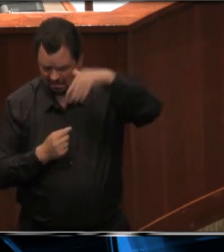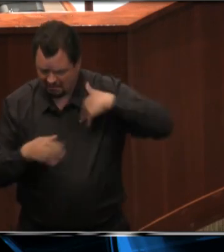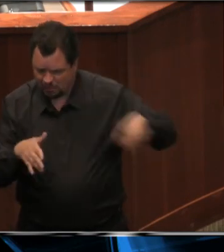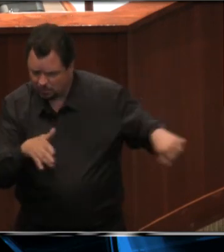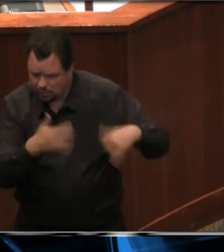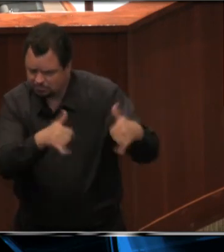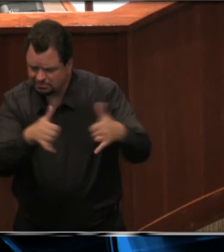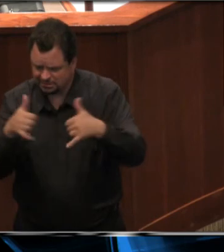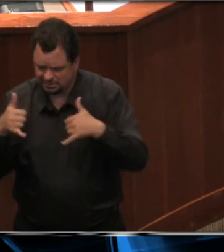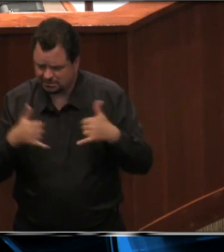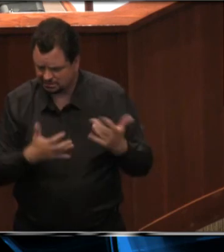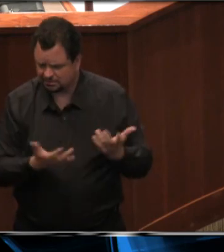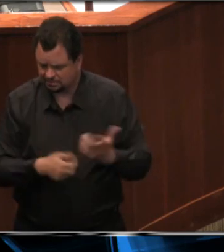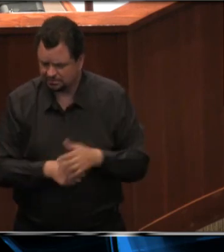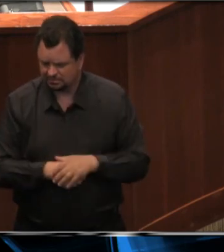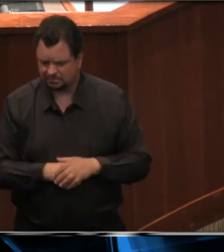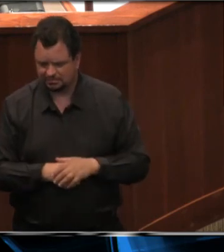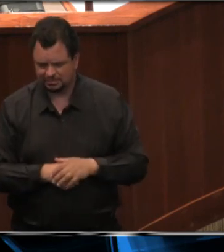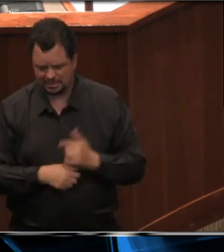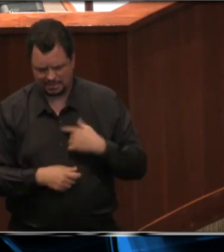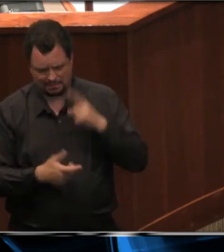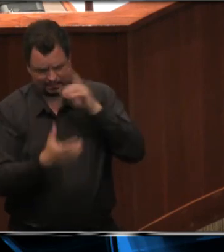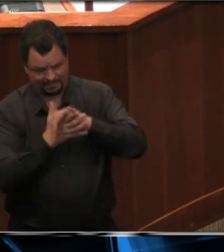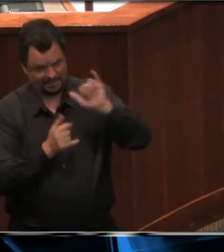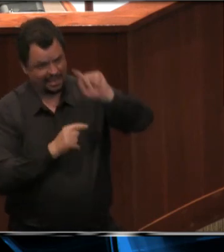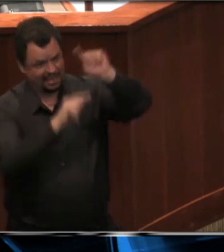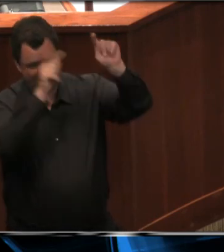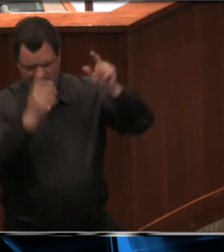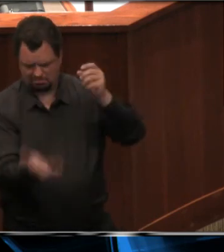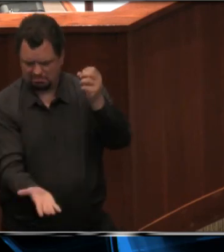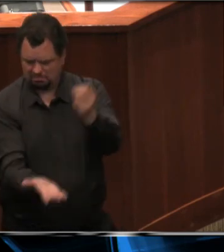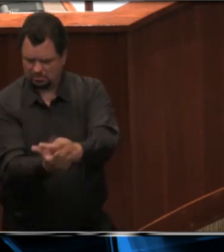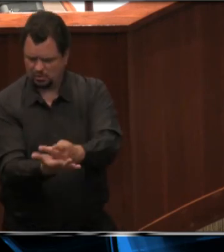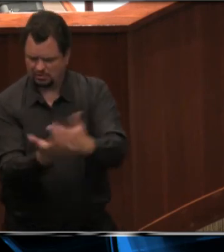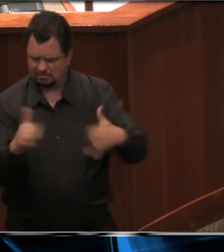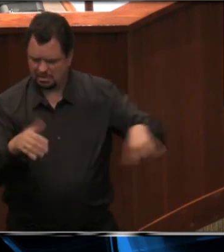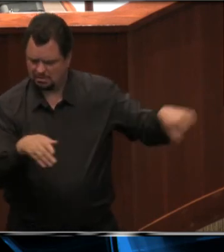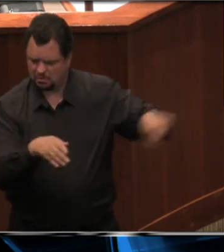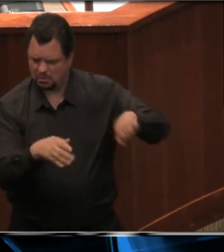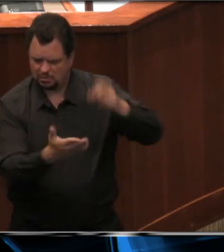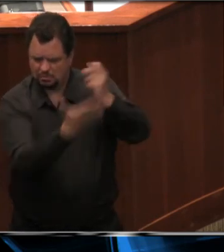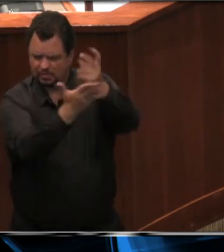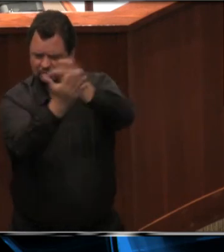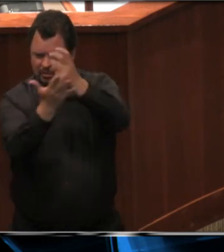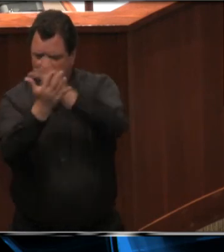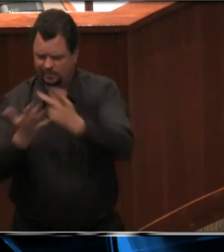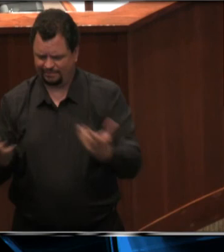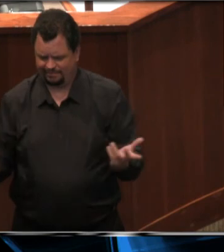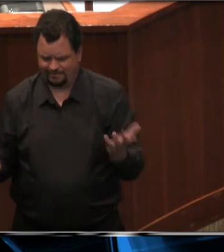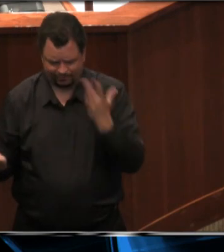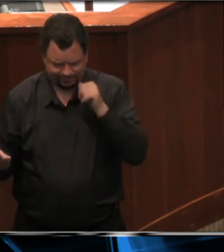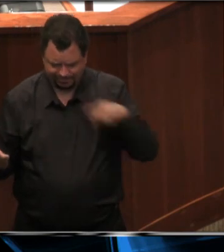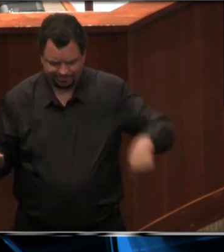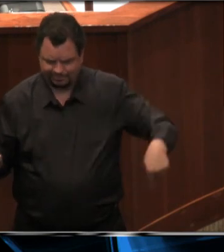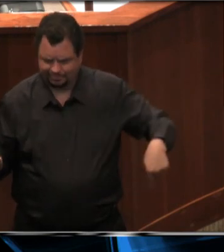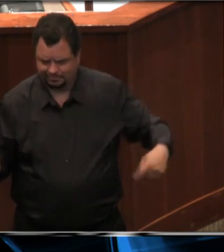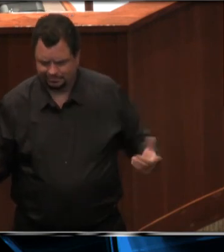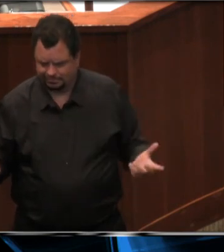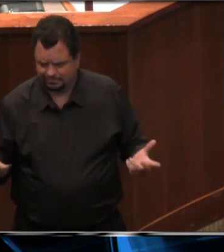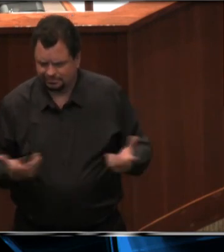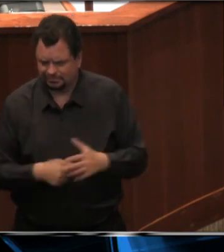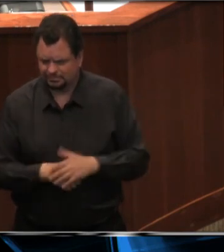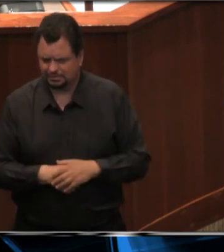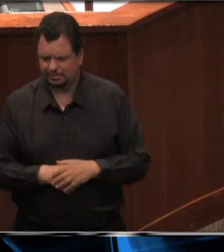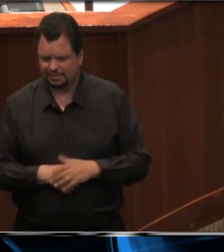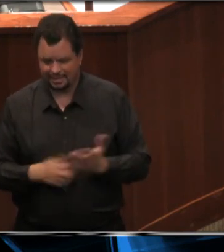it's been cleared for league play in Pueblo County as well. What else? Again, I just cannot say